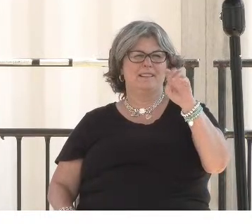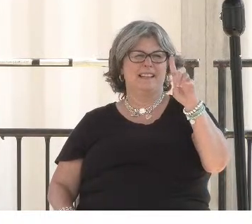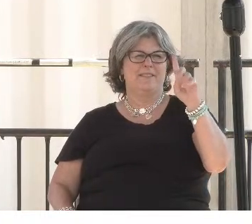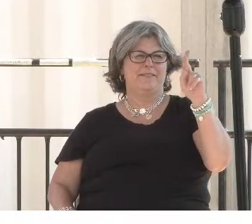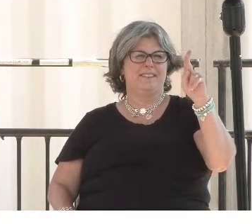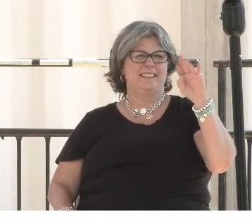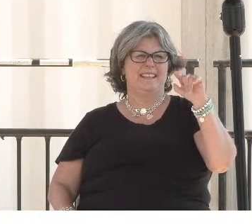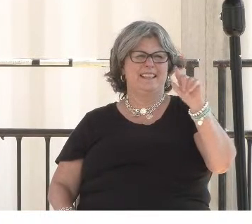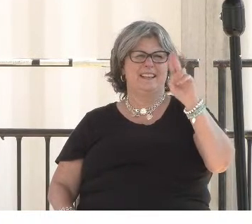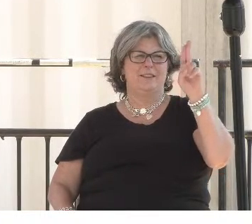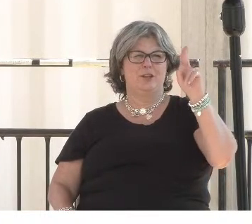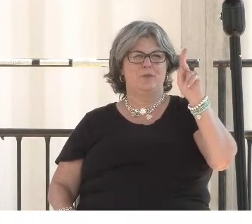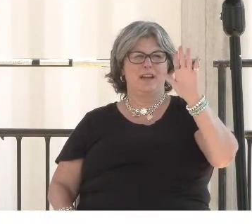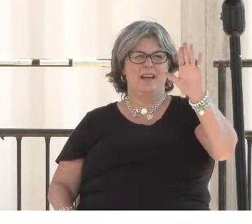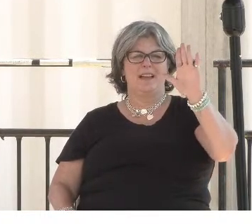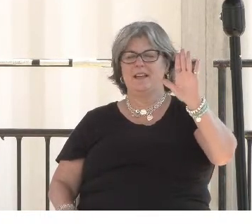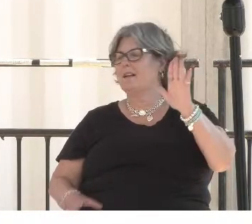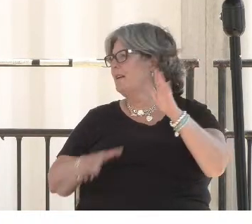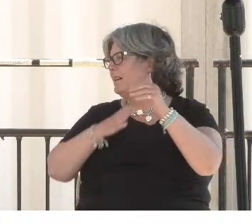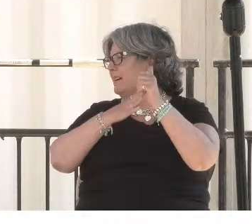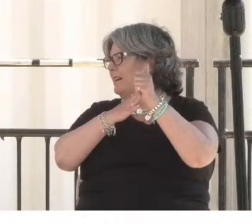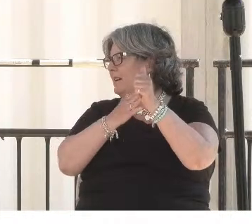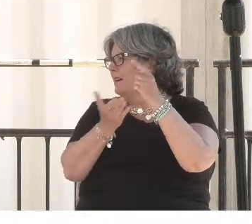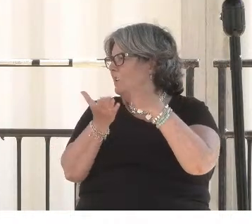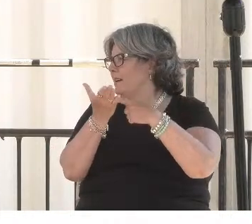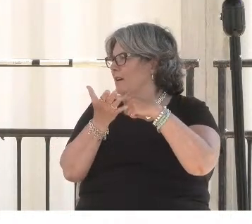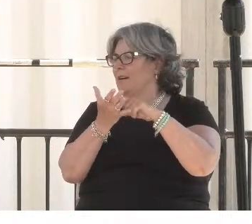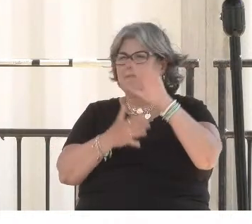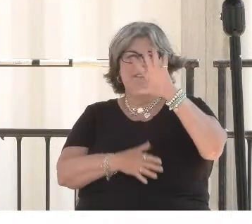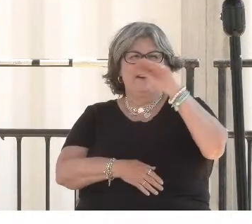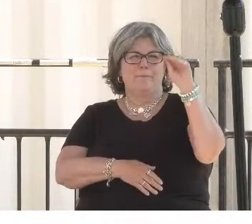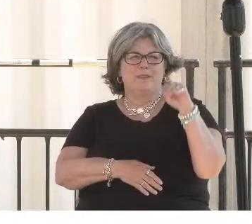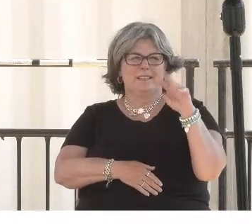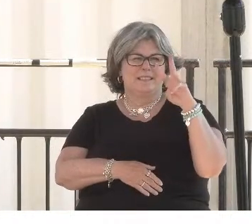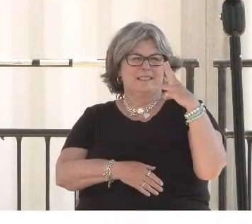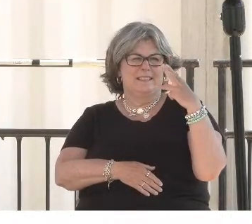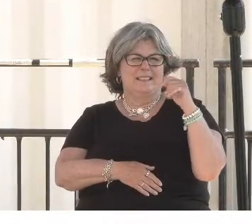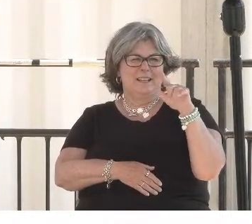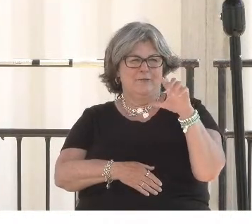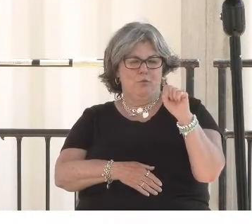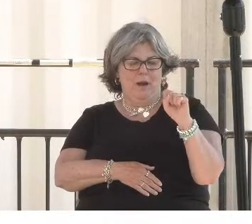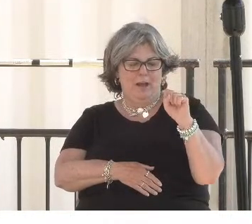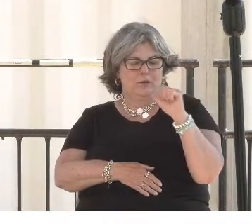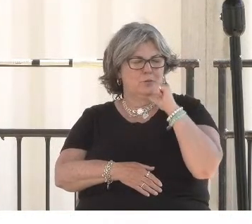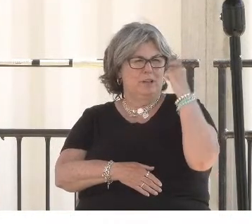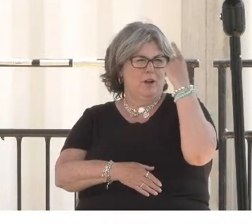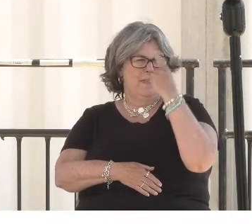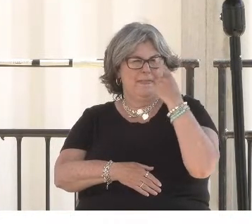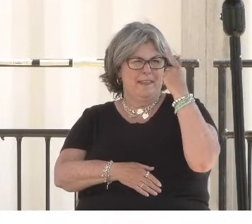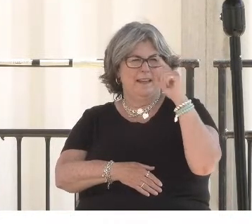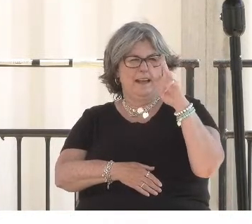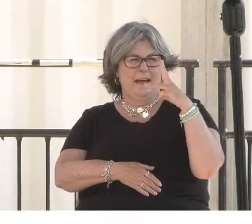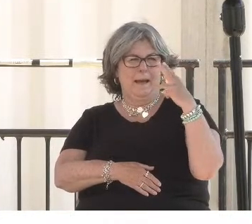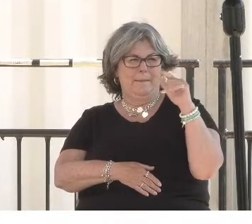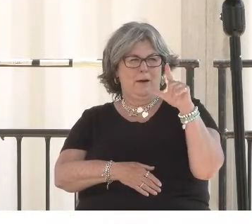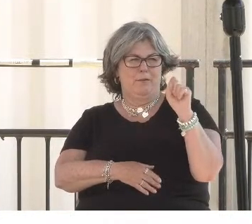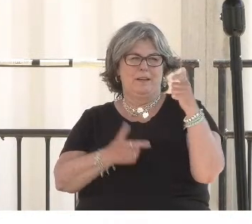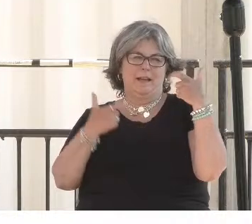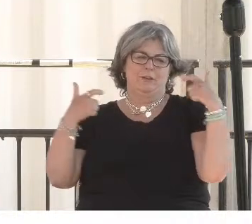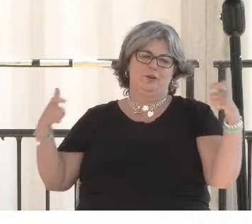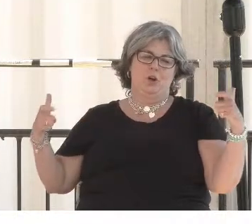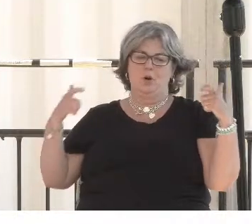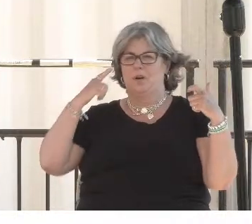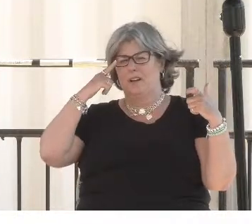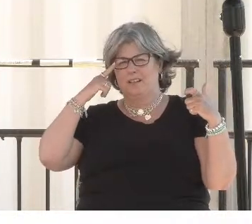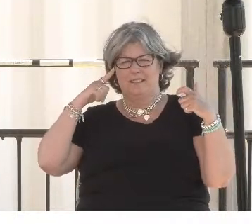of climate leading mind, and talking about we have 5% of the whales we once had, and we don't think about them as giant fertilizer